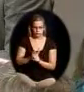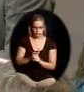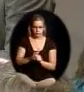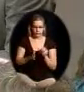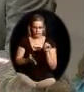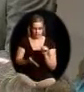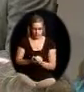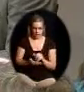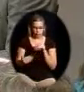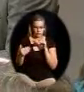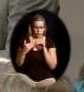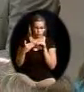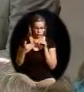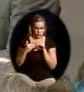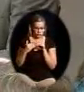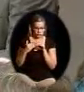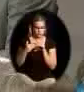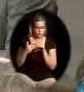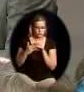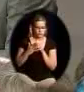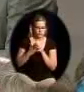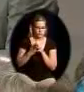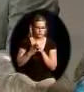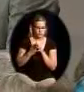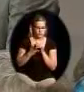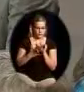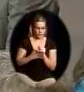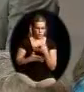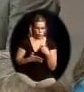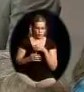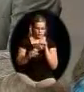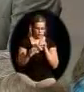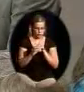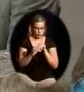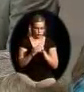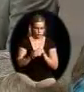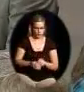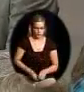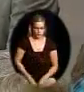was the compromise language that we inserted.